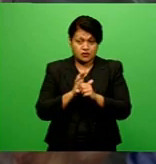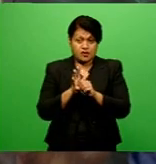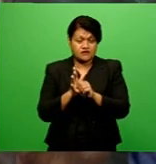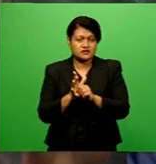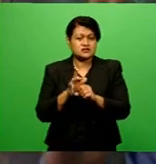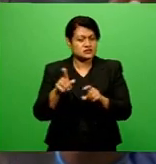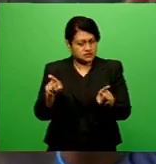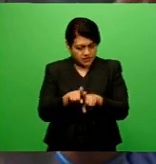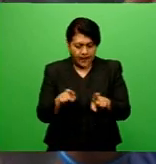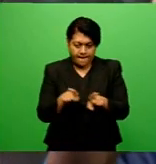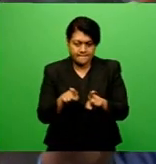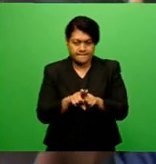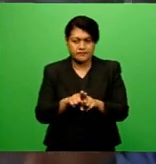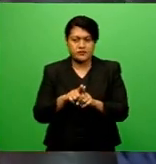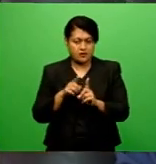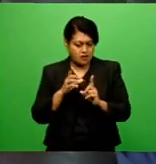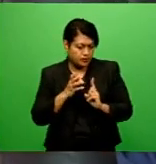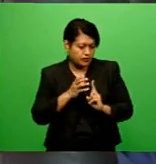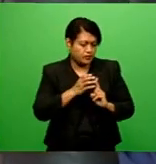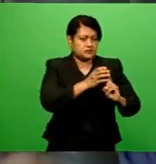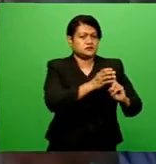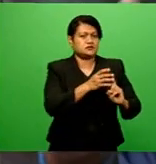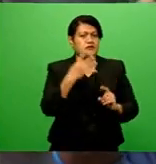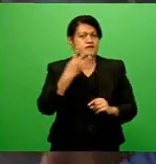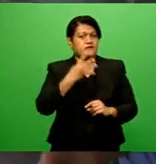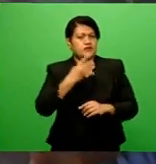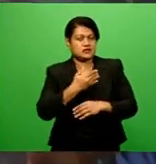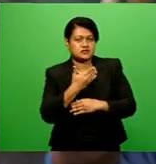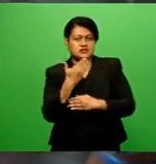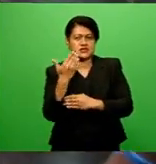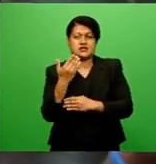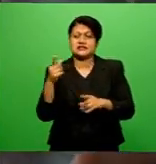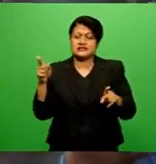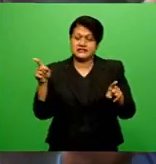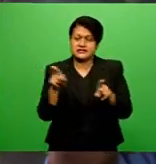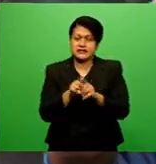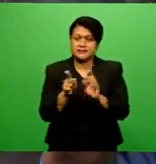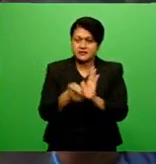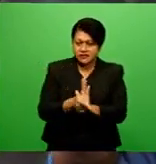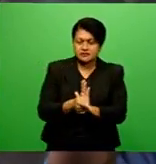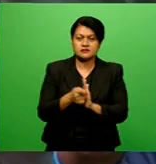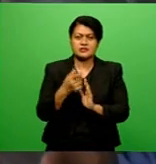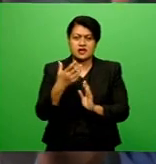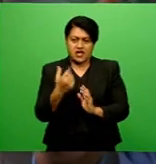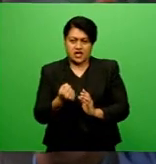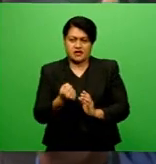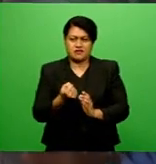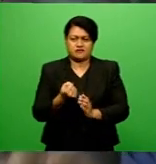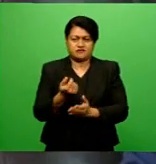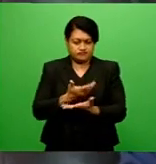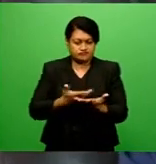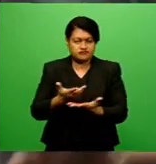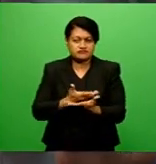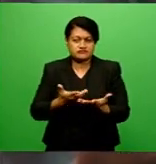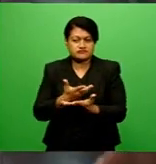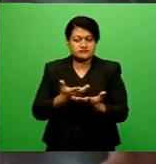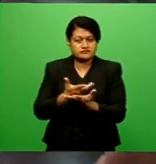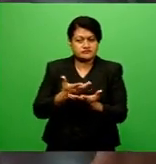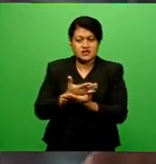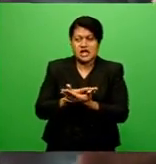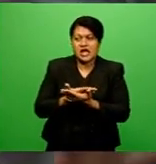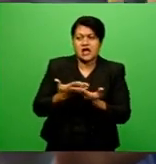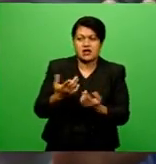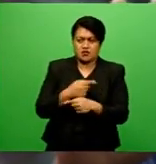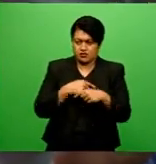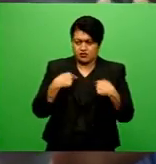quarantine process of 14 days, but at the same time we have made some discussions with them on how we